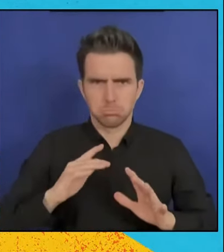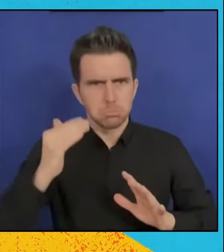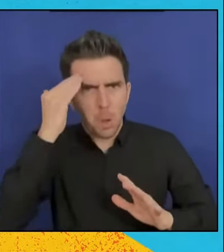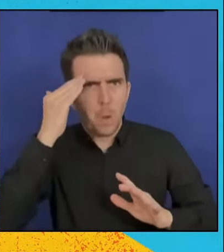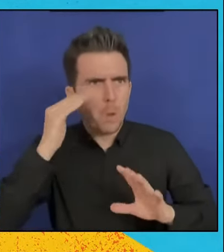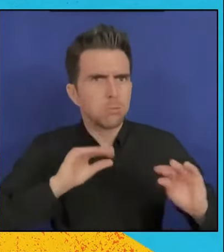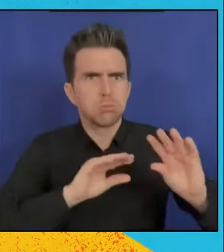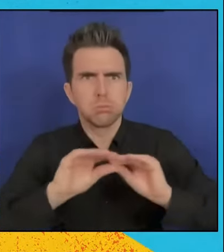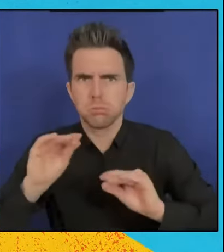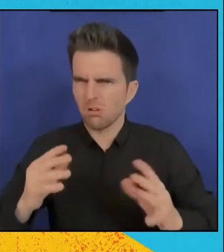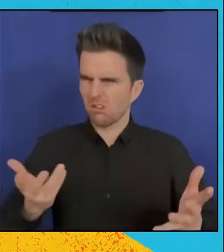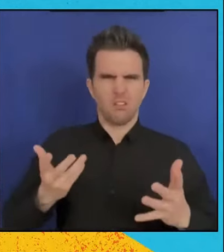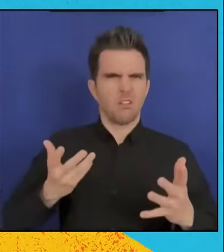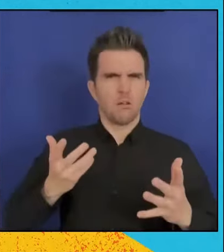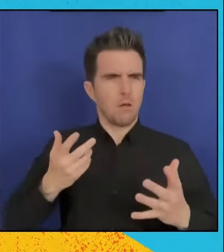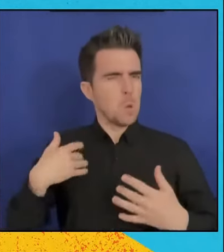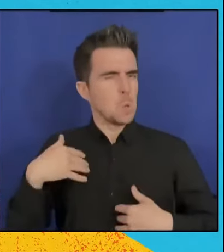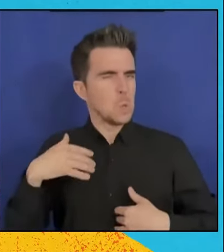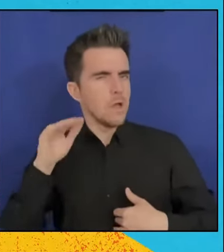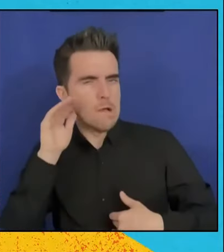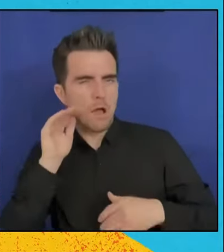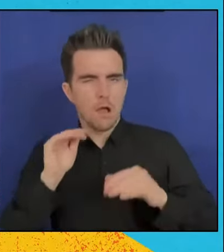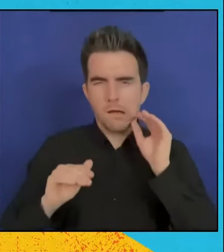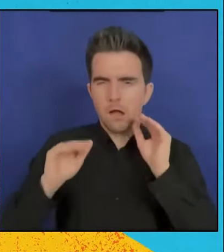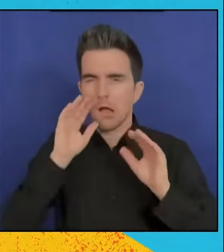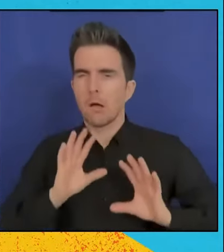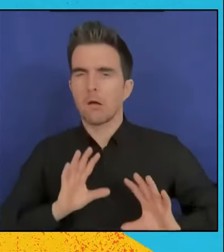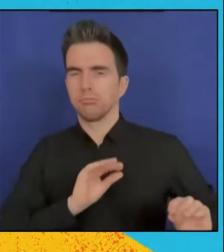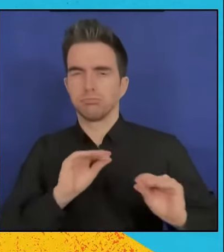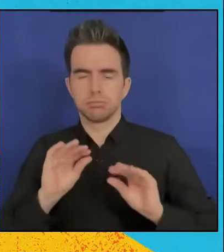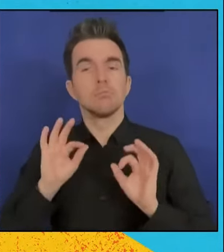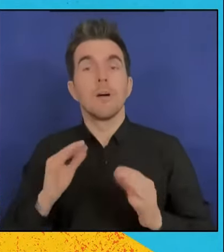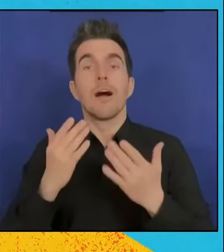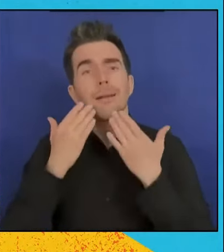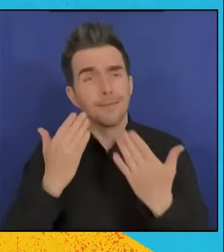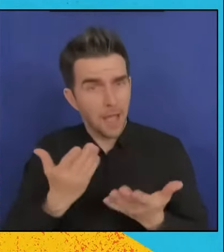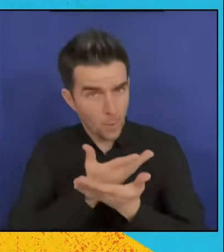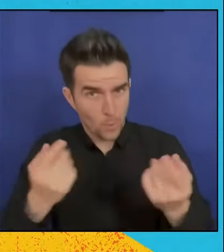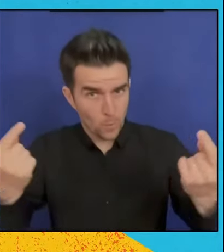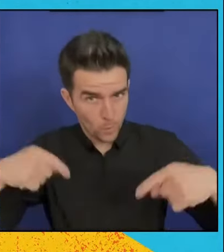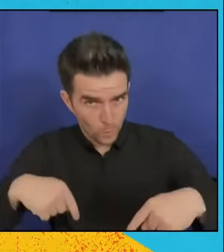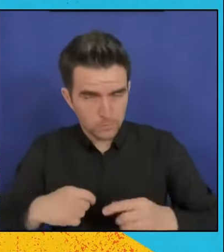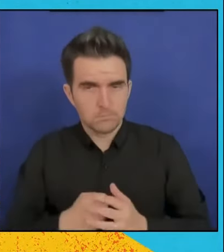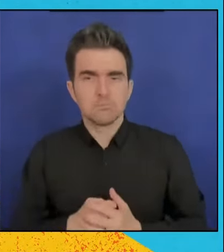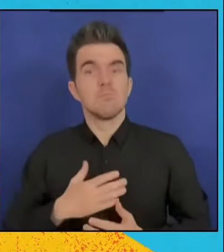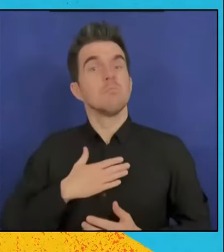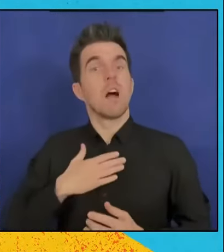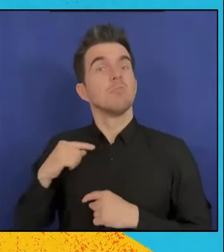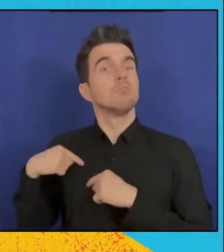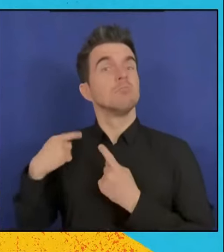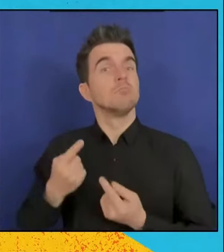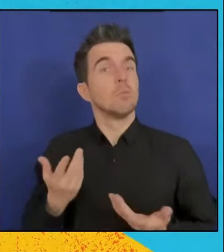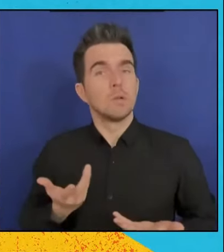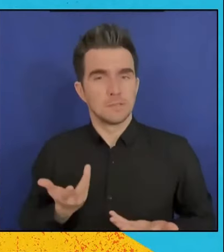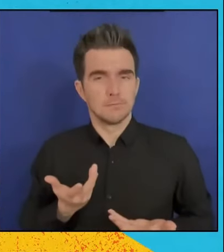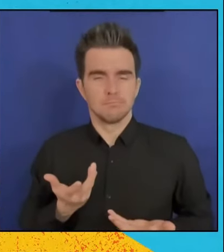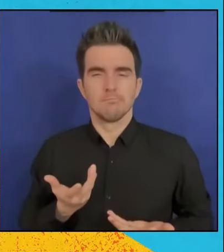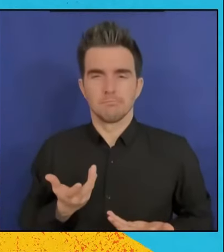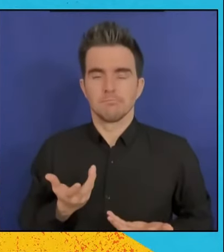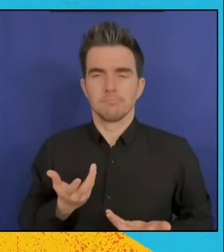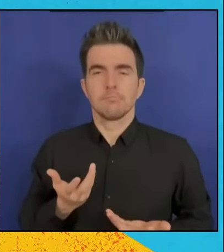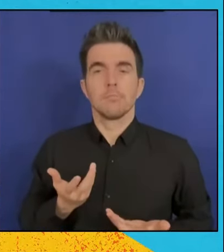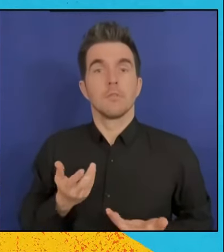an institution such as the United Nations, or the institution that I now have the privilege of leading, the United Nations Development Programme, was to understand